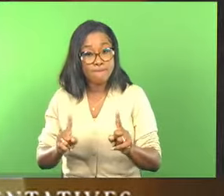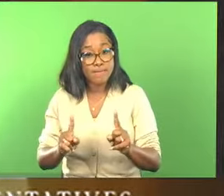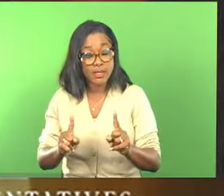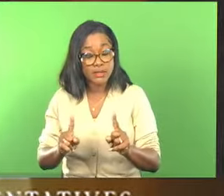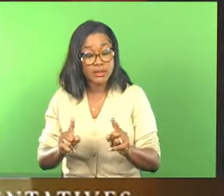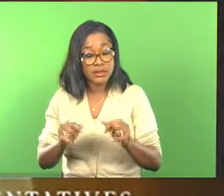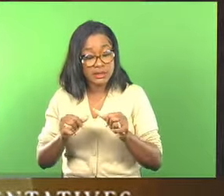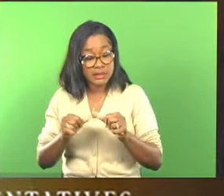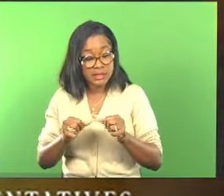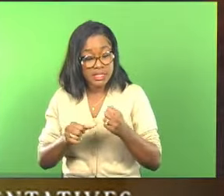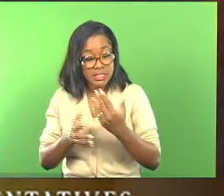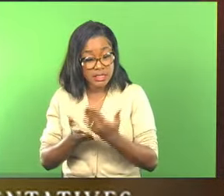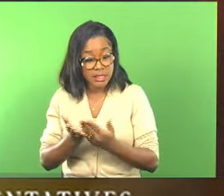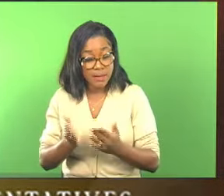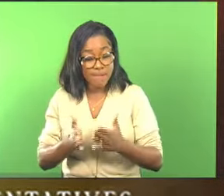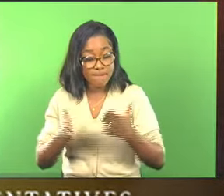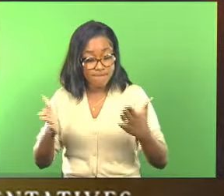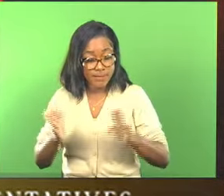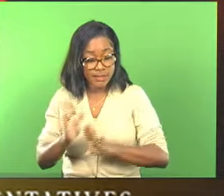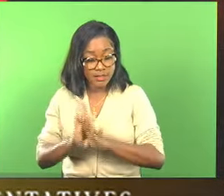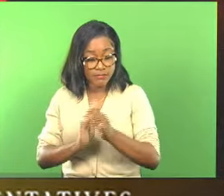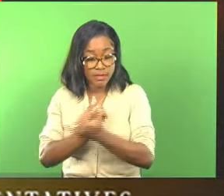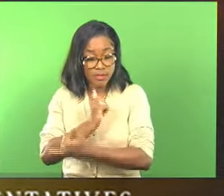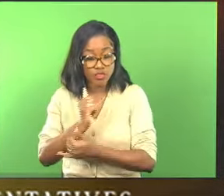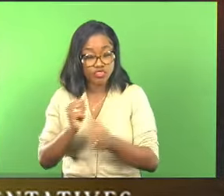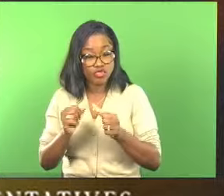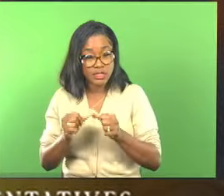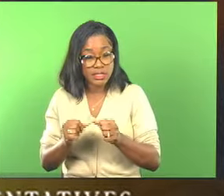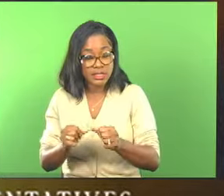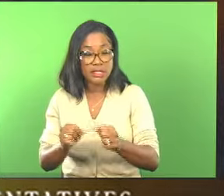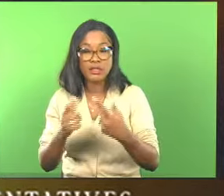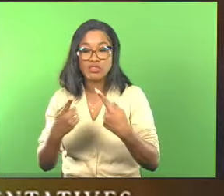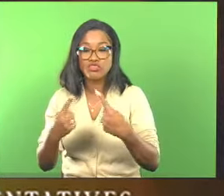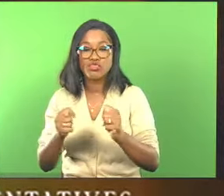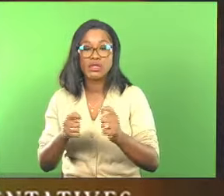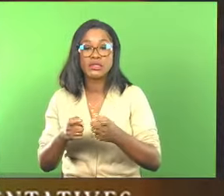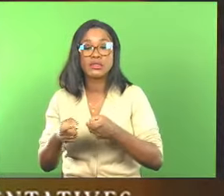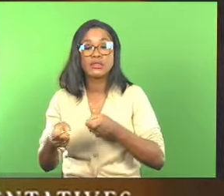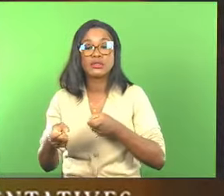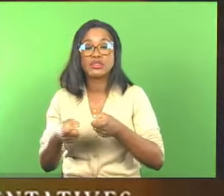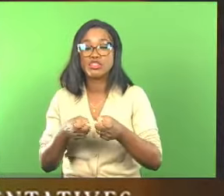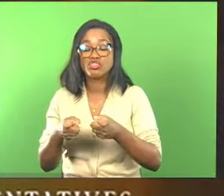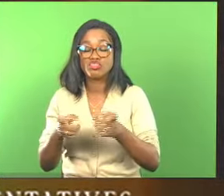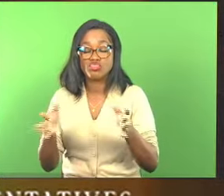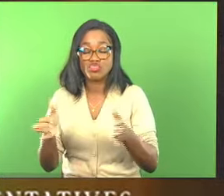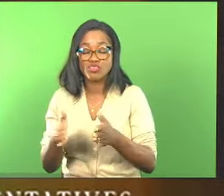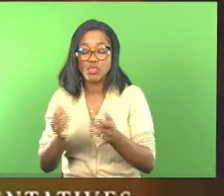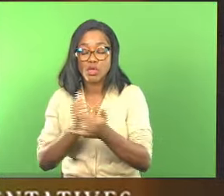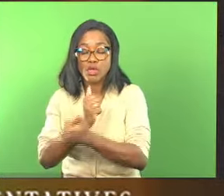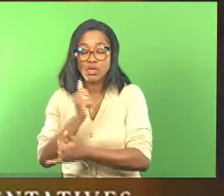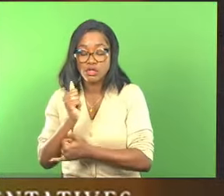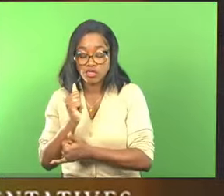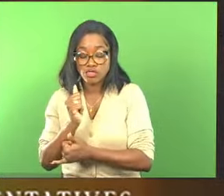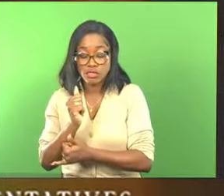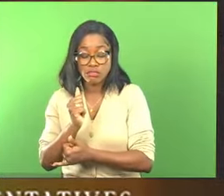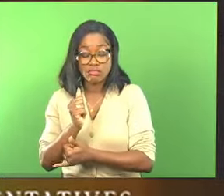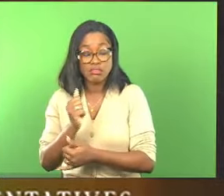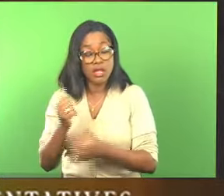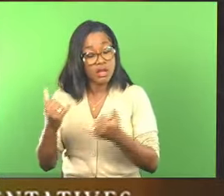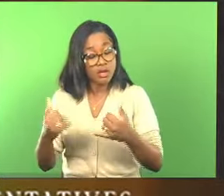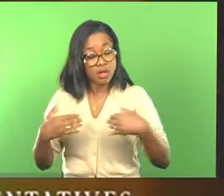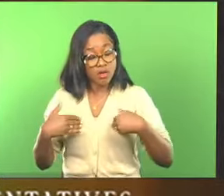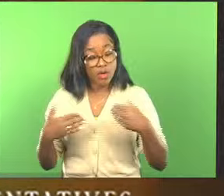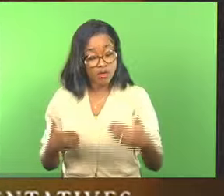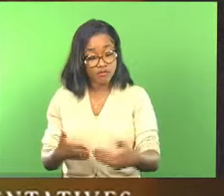shadows linger in new forms. There are new challenges